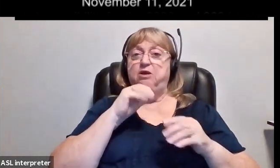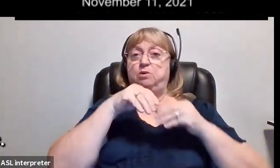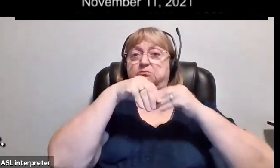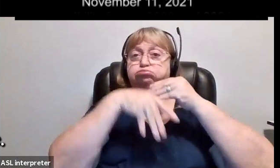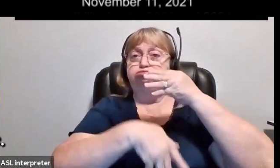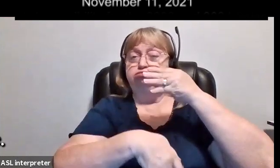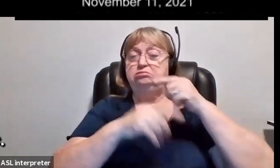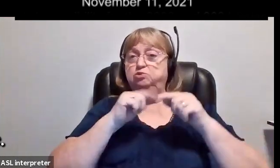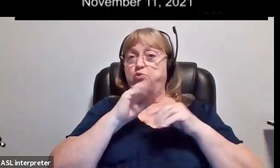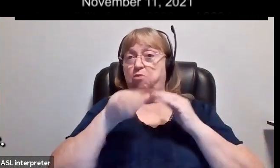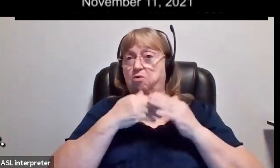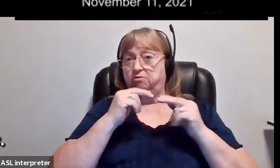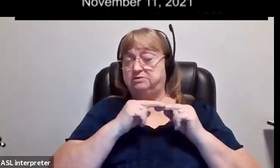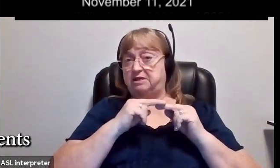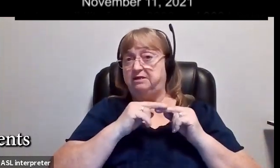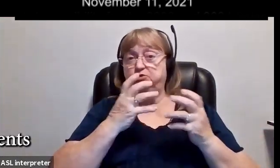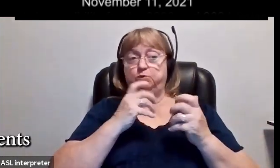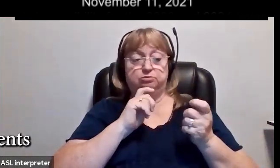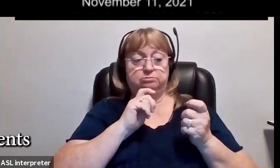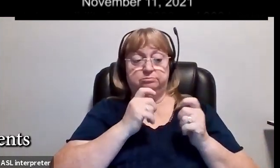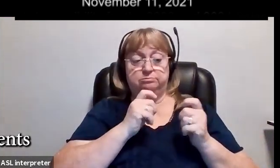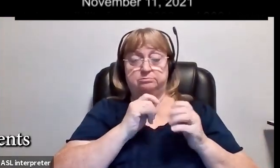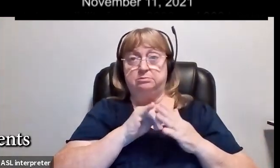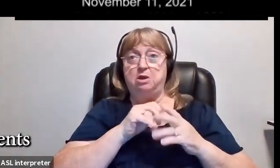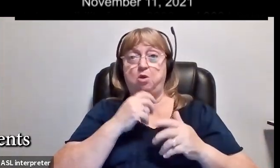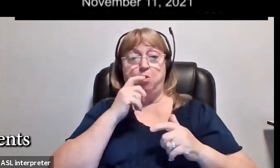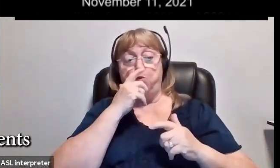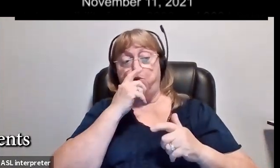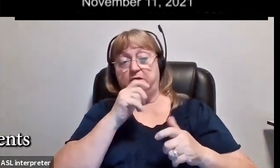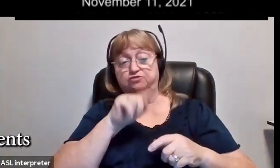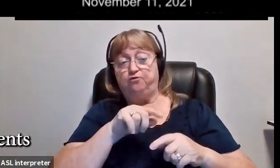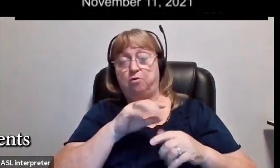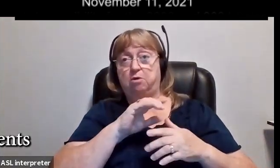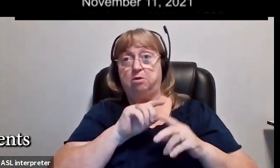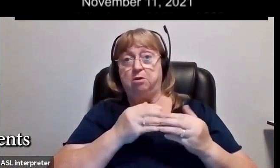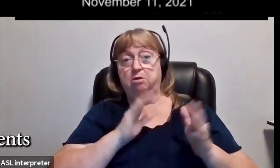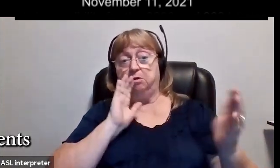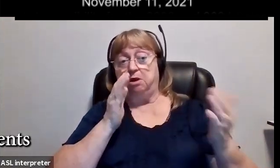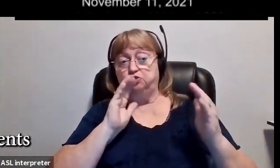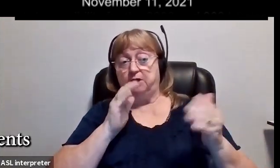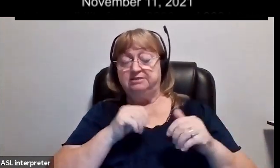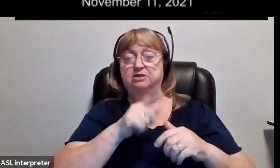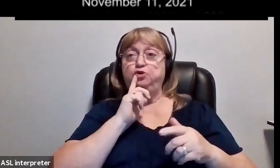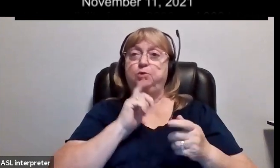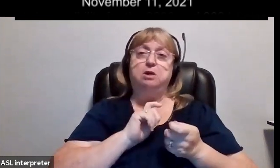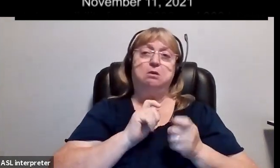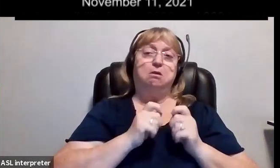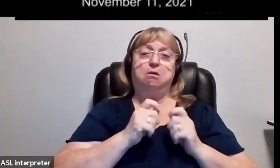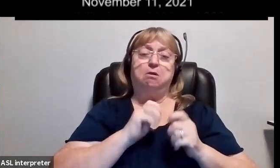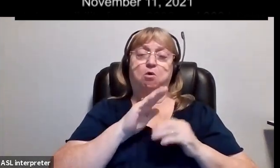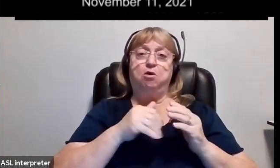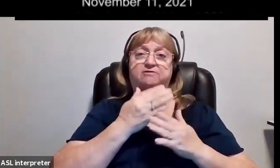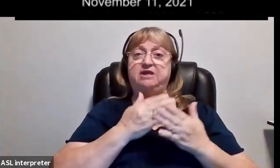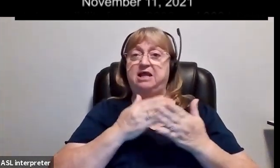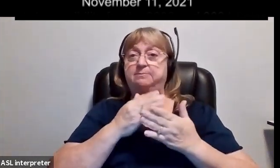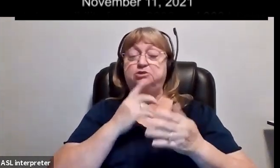those. So you want to adjust all of those. You want to watch for contrast, and you can customize all the elements or delete slides